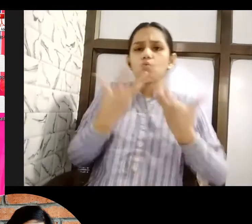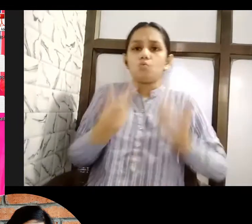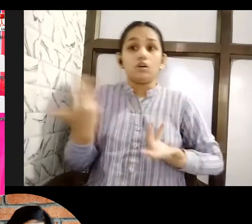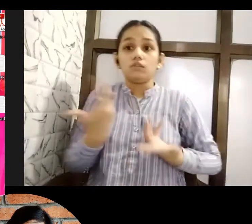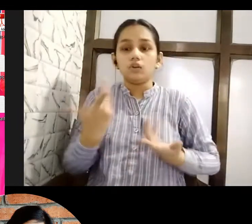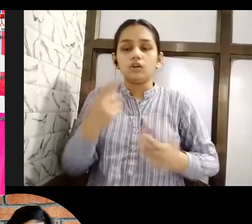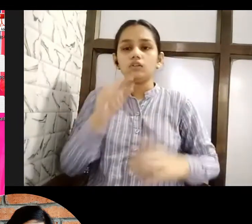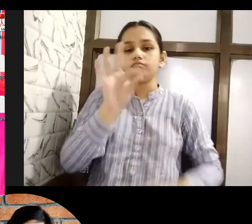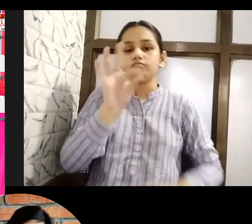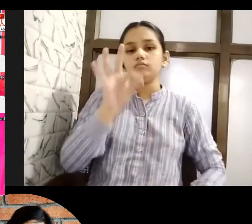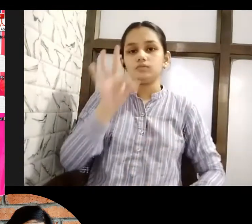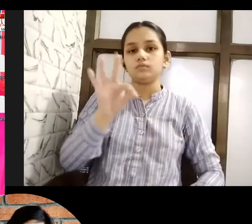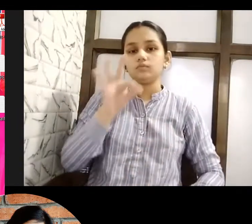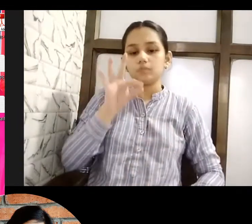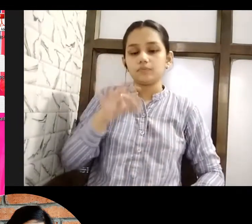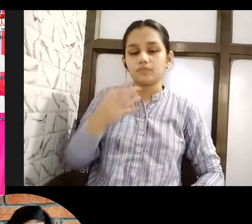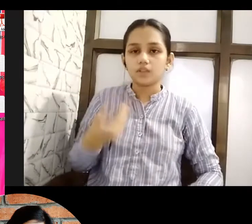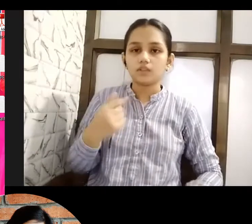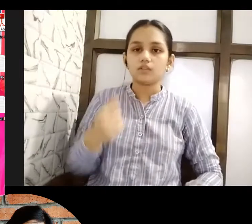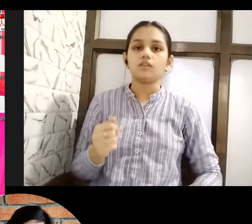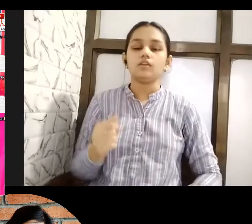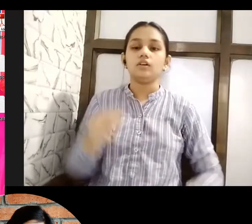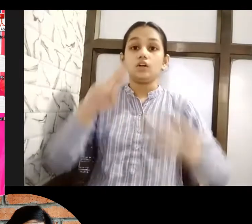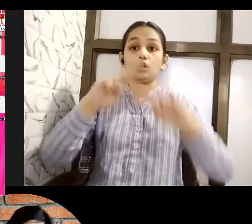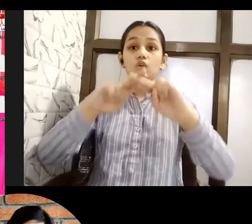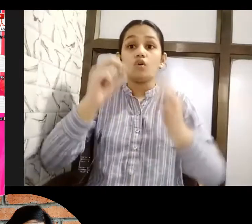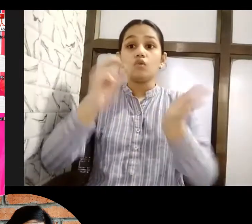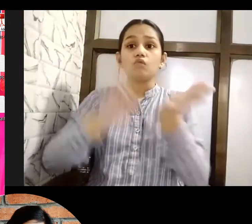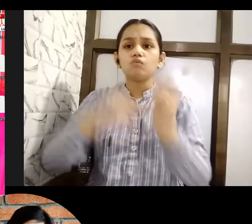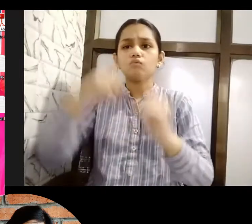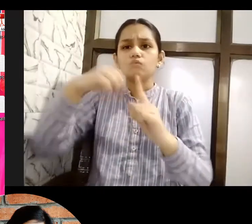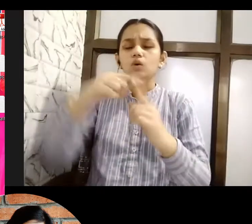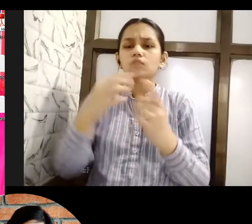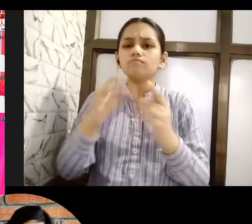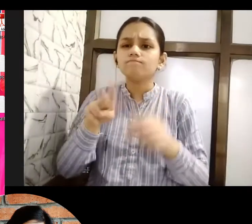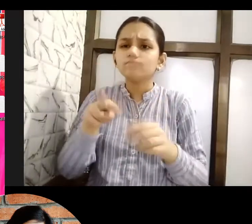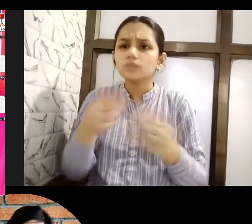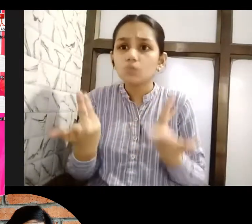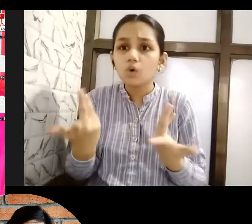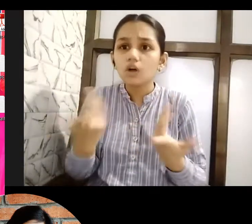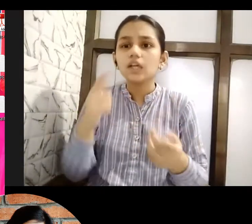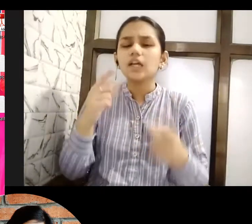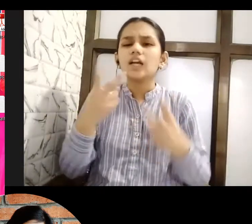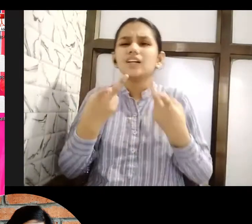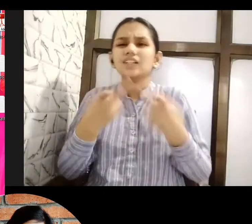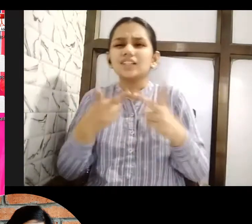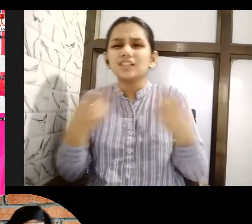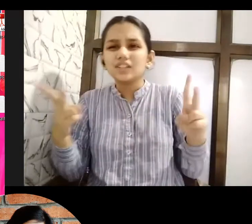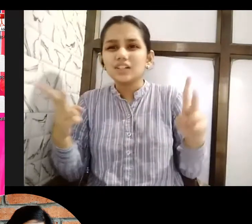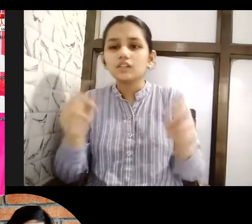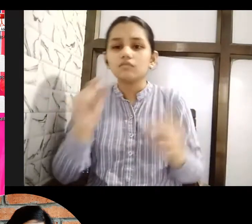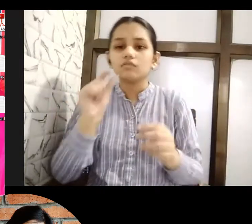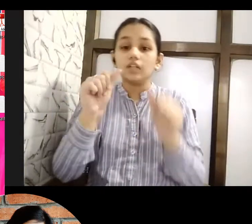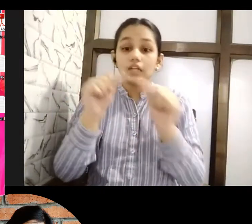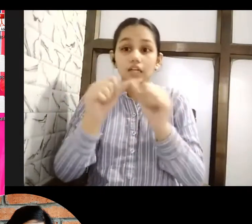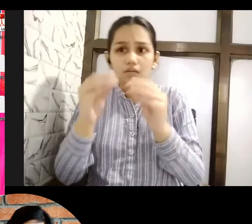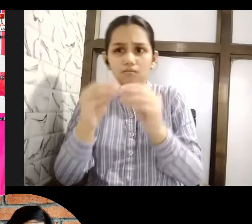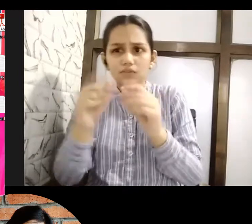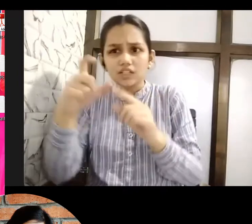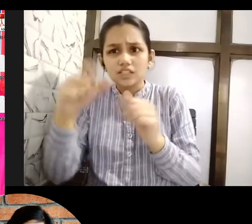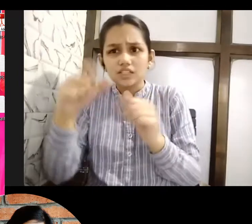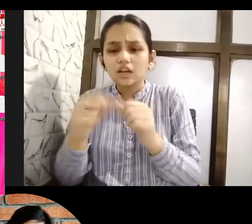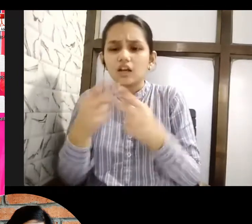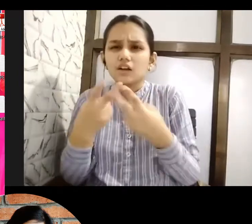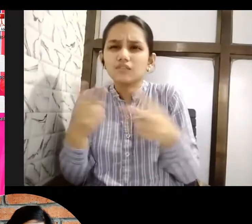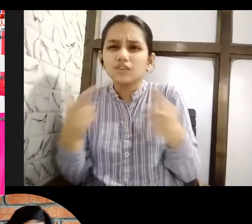font? Font is different letterings which I can choose and